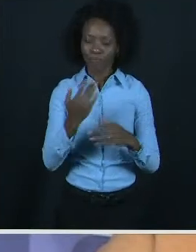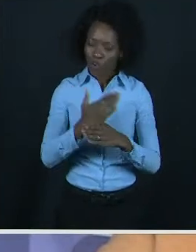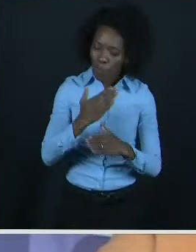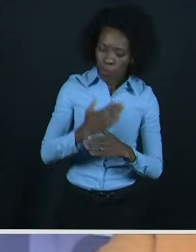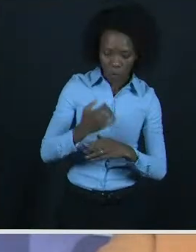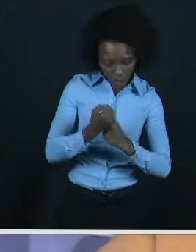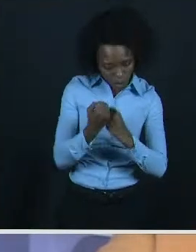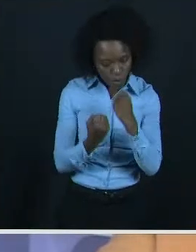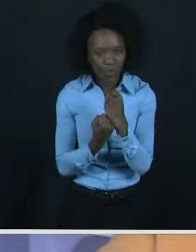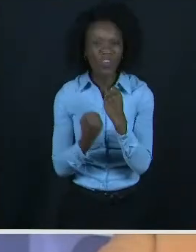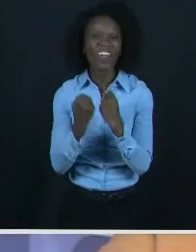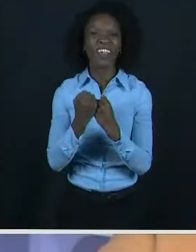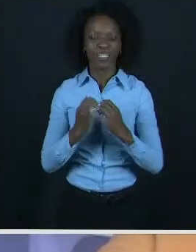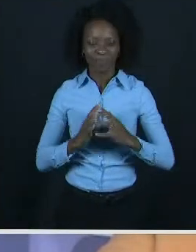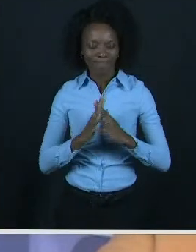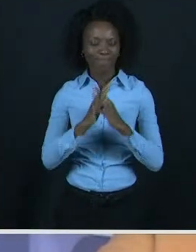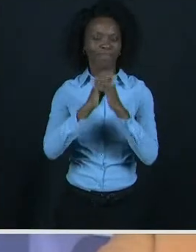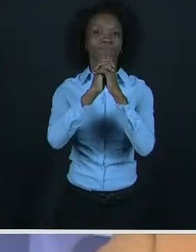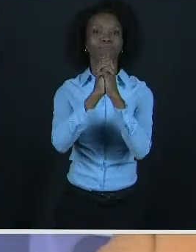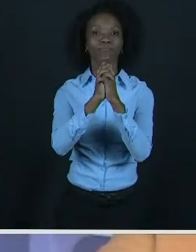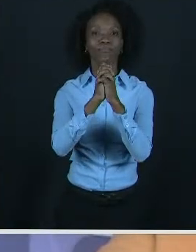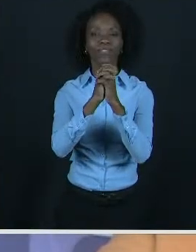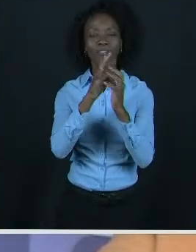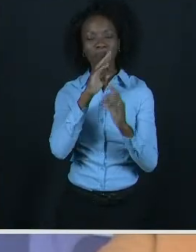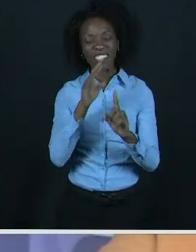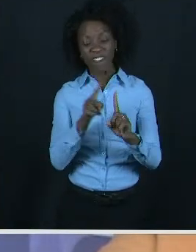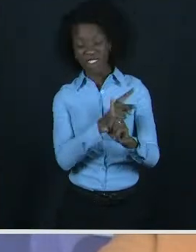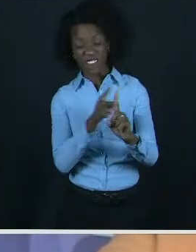to end violence that